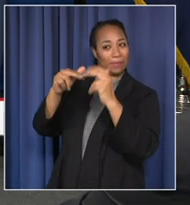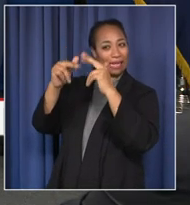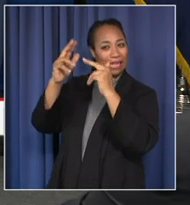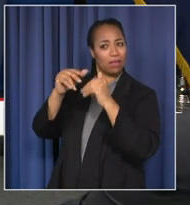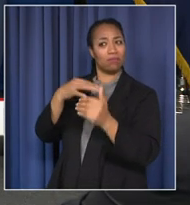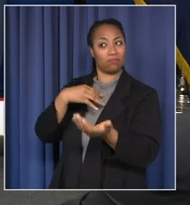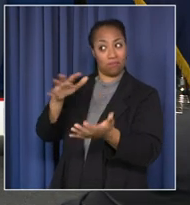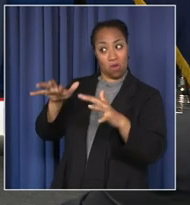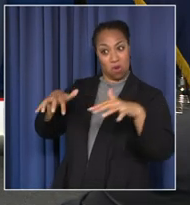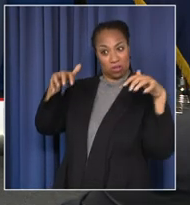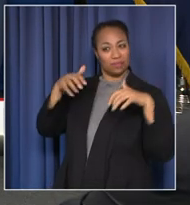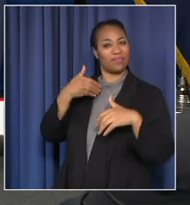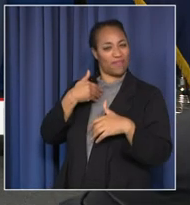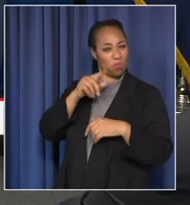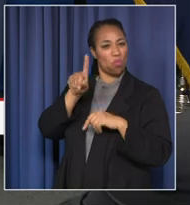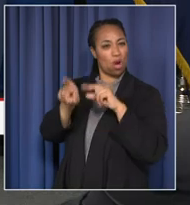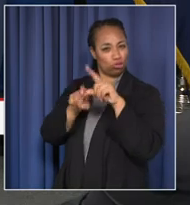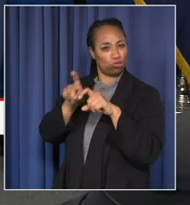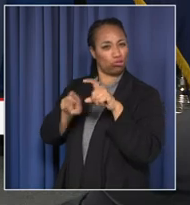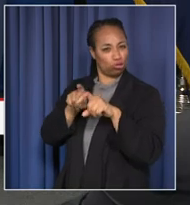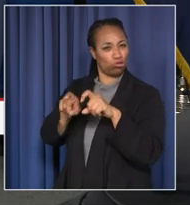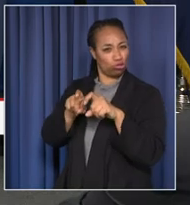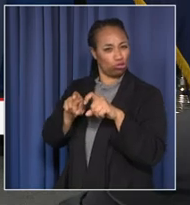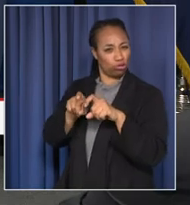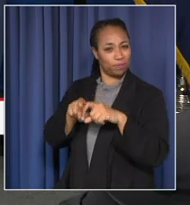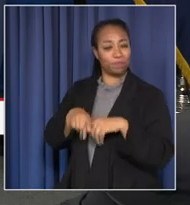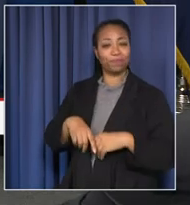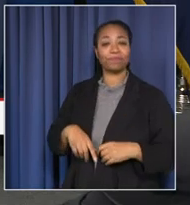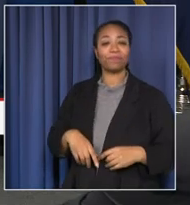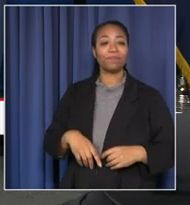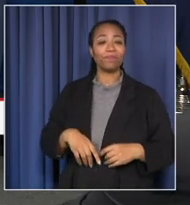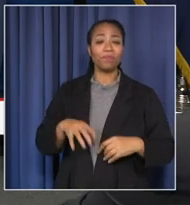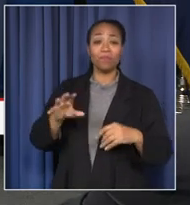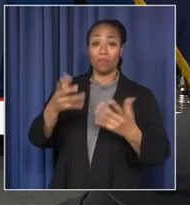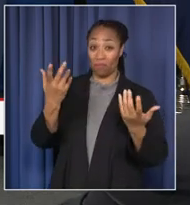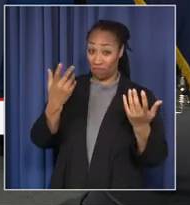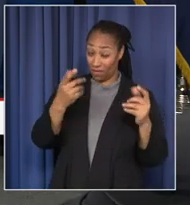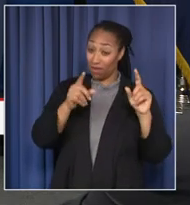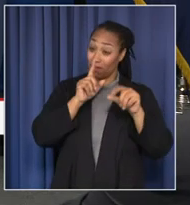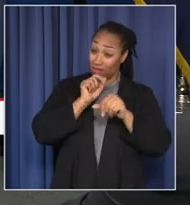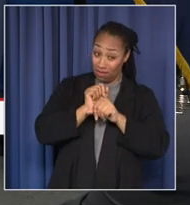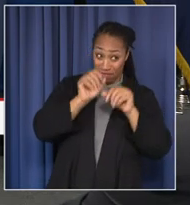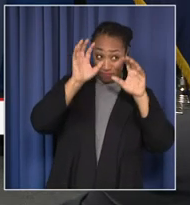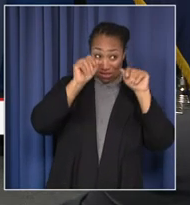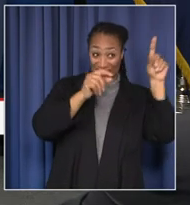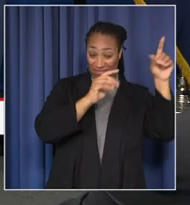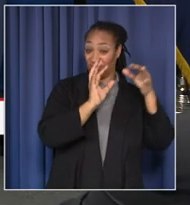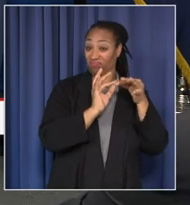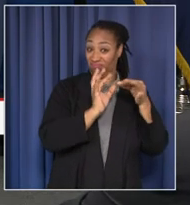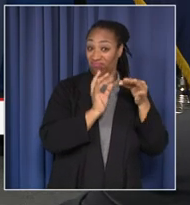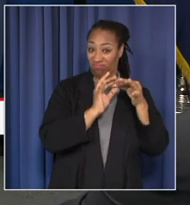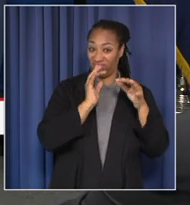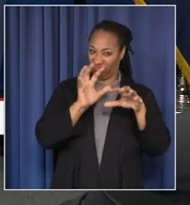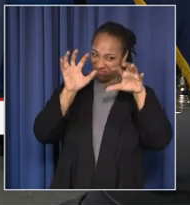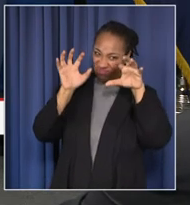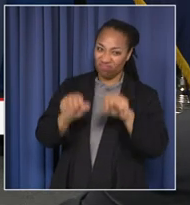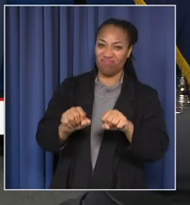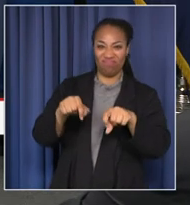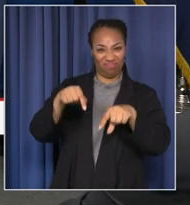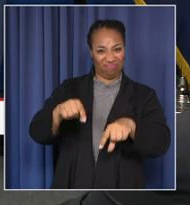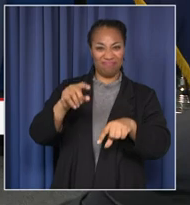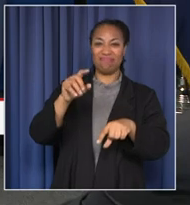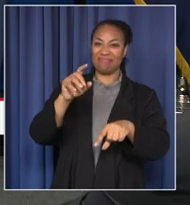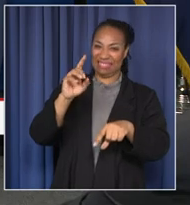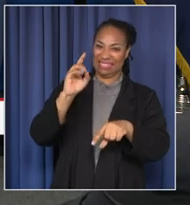In the president's comments on taking over D.C. government, he cited issues with crime and corruption as his argument of why he needs to step in.